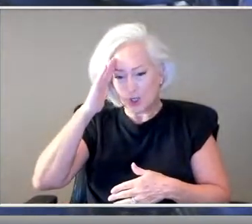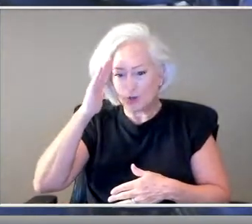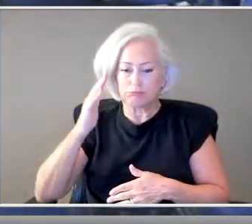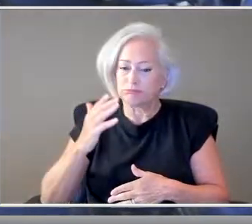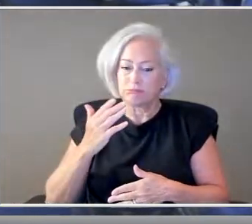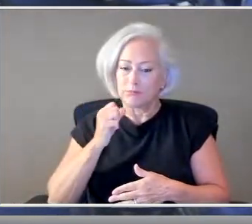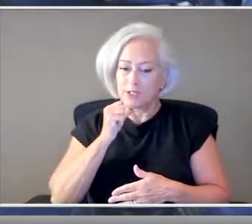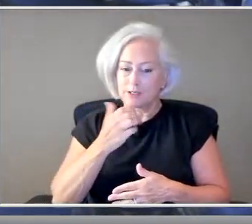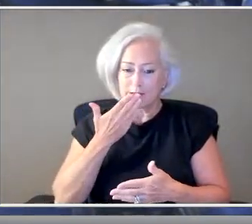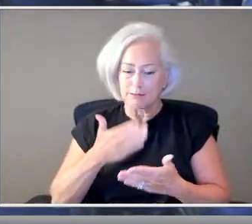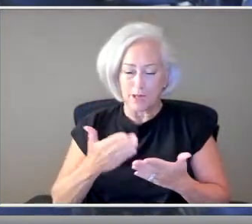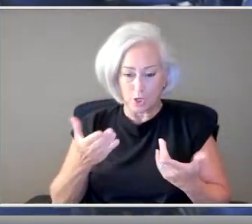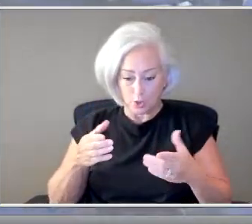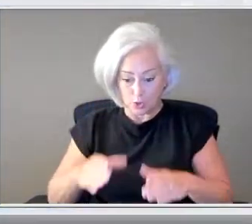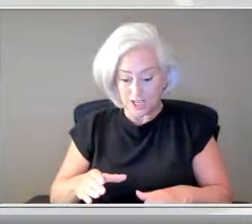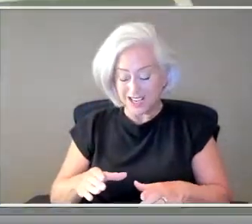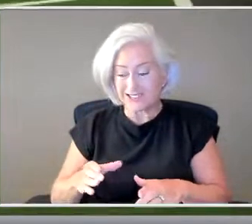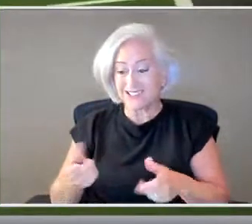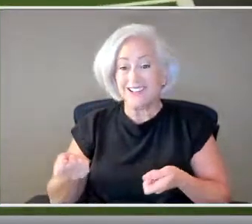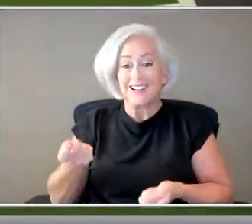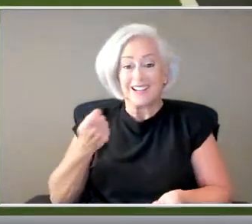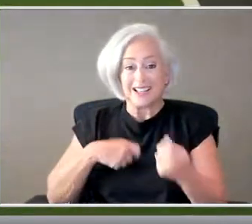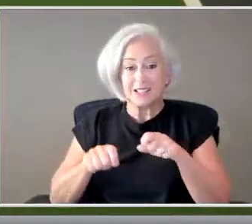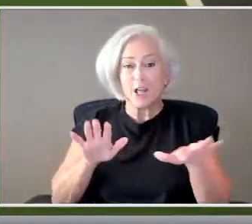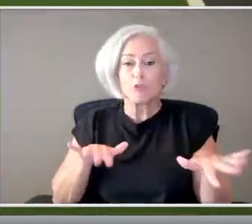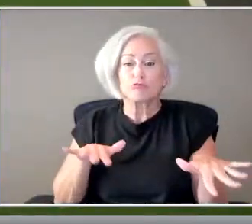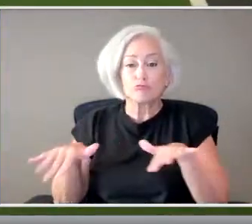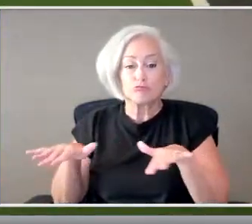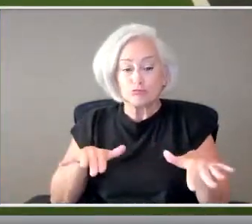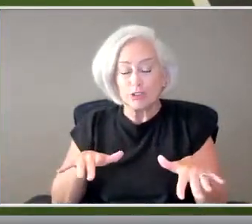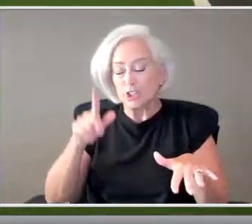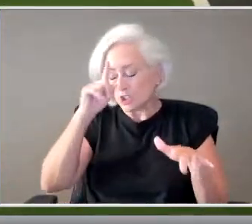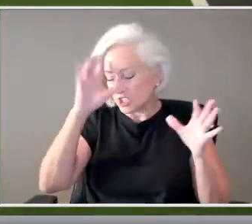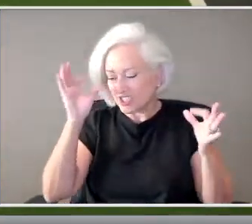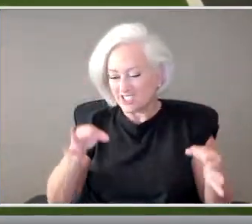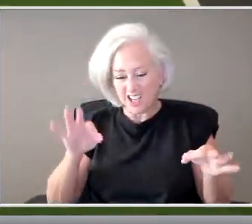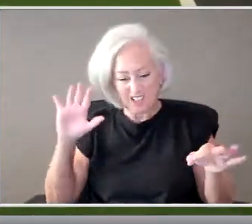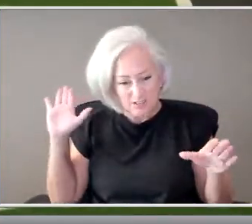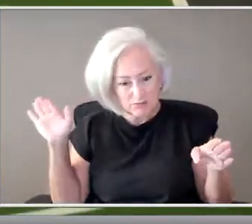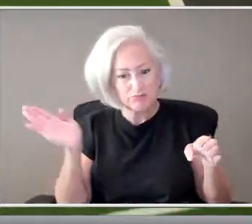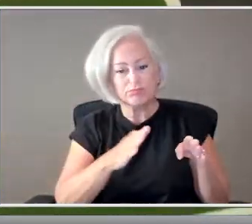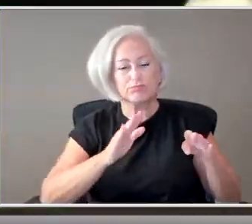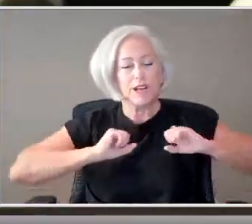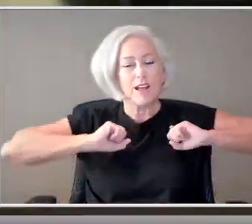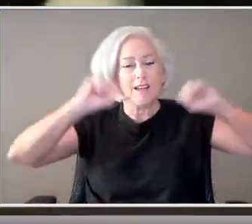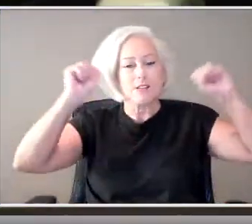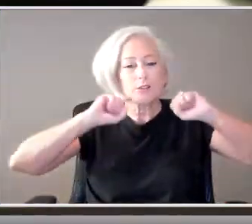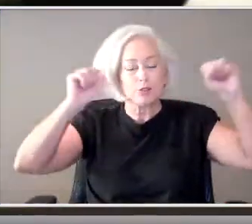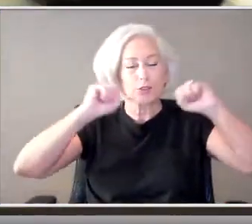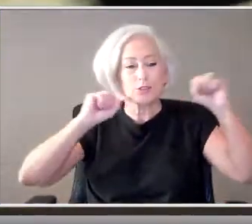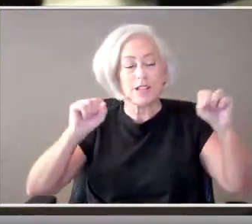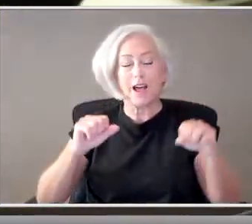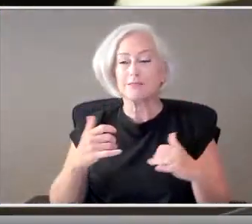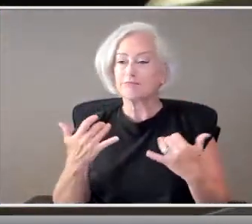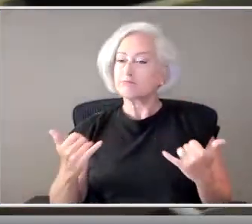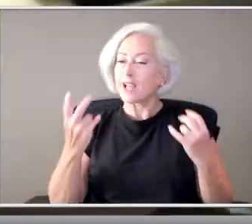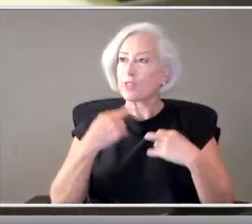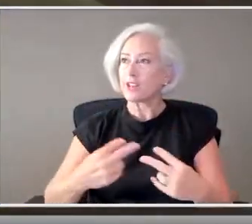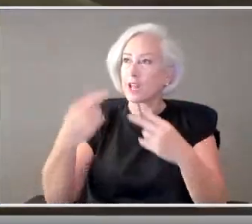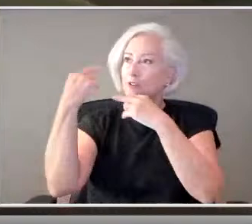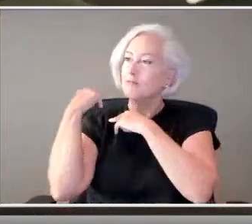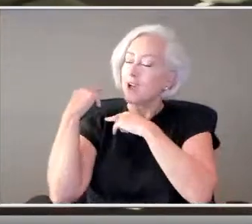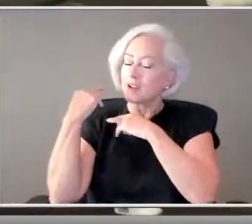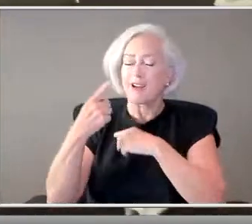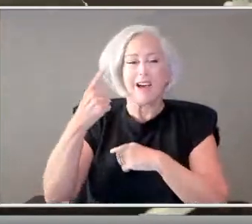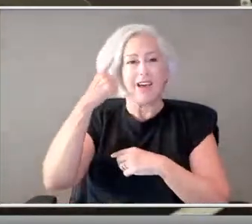easy, Angela hit the gym. I think looking back now, it helped me feel strong. It helped me feel like